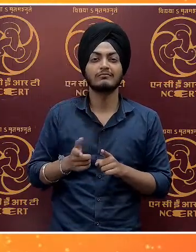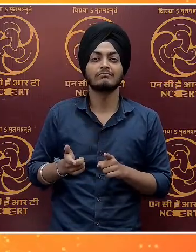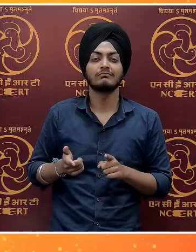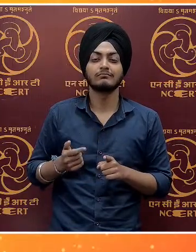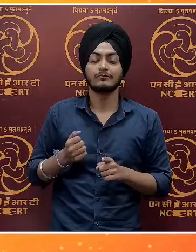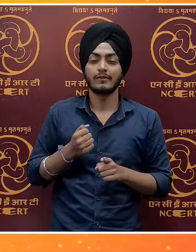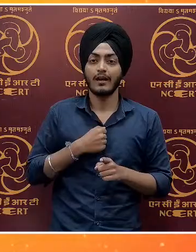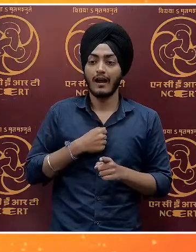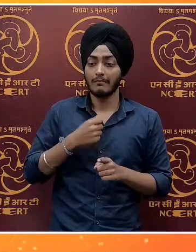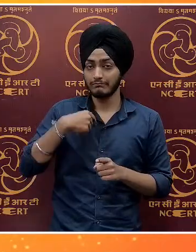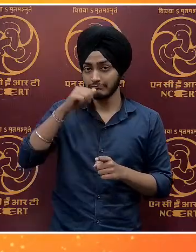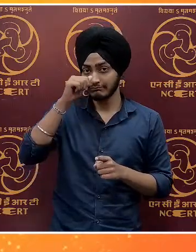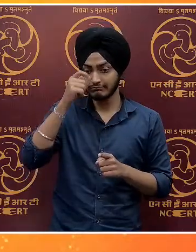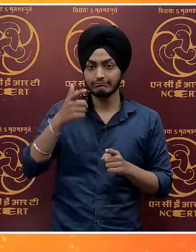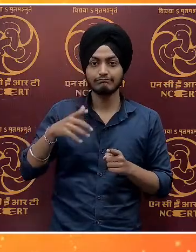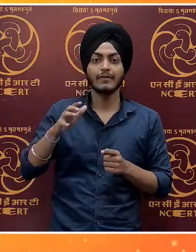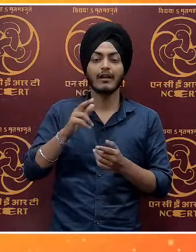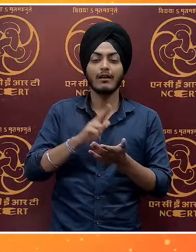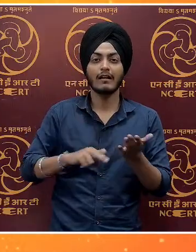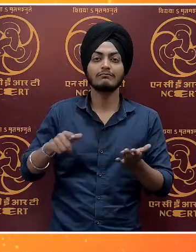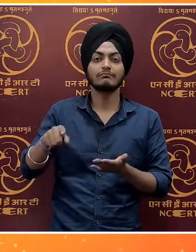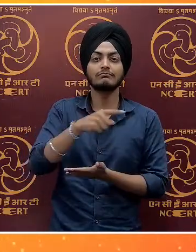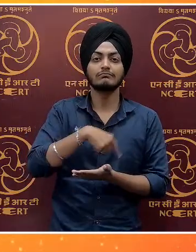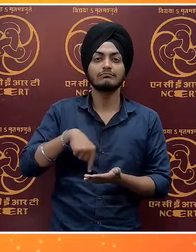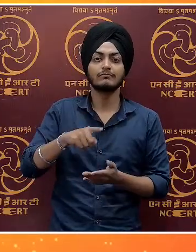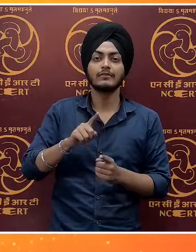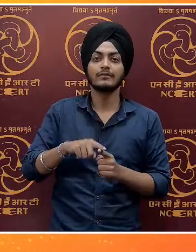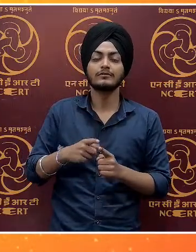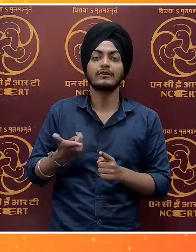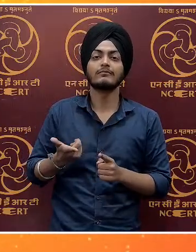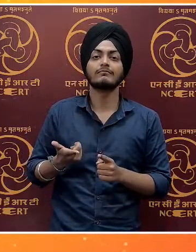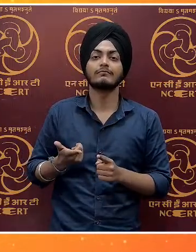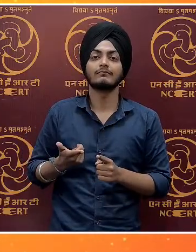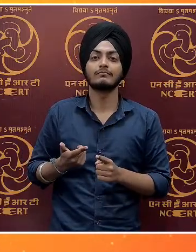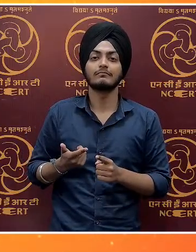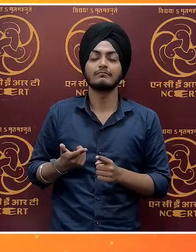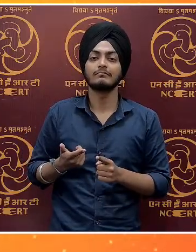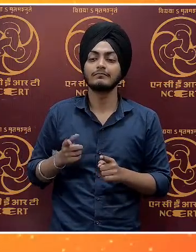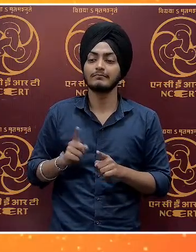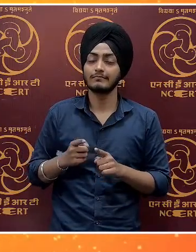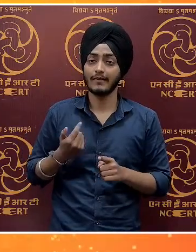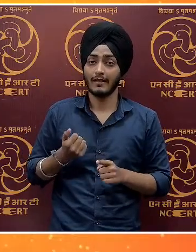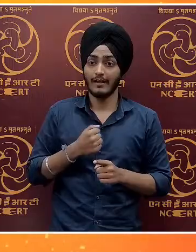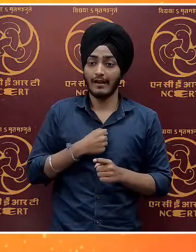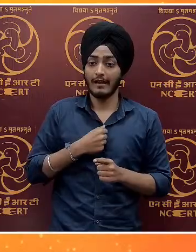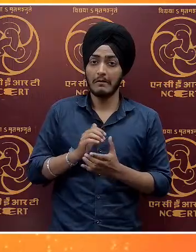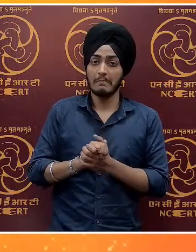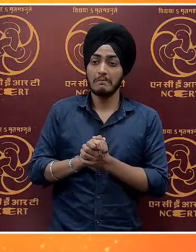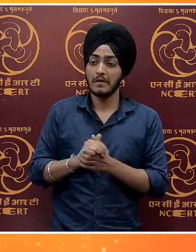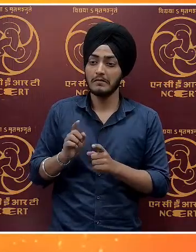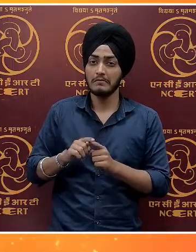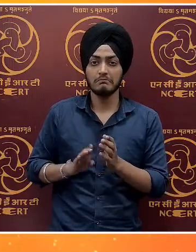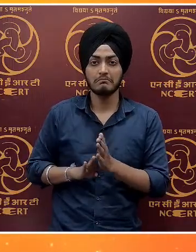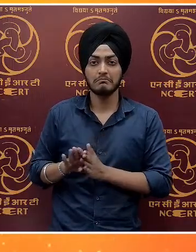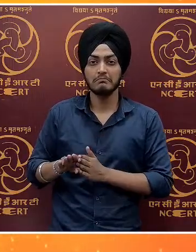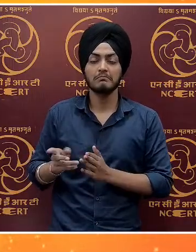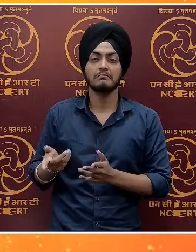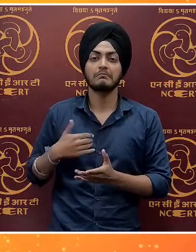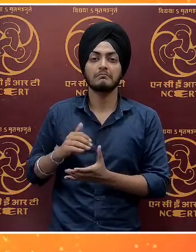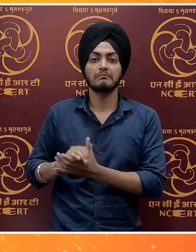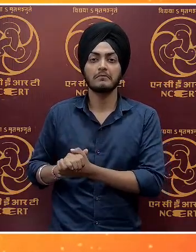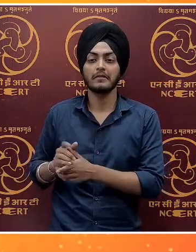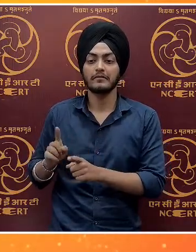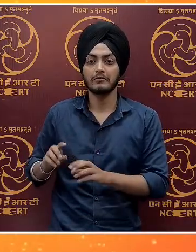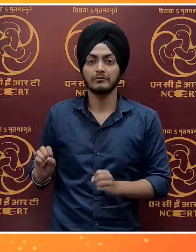which part of the country, from which background our friend belongs to, we must extend a friendship hand to them and